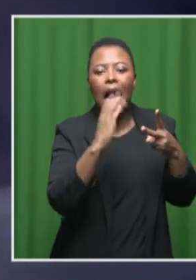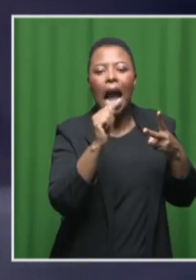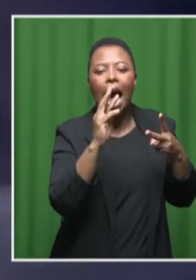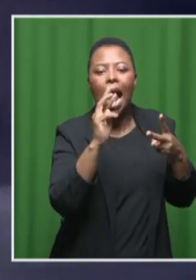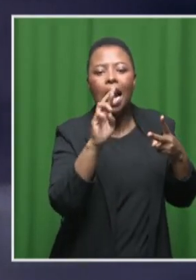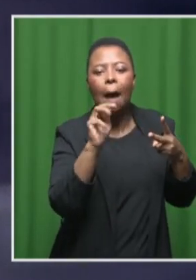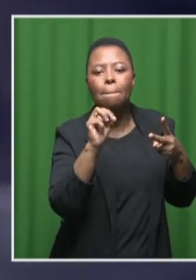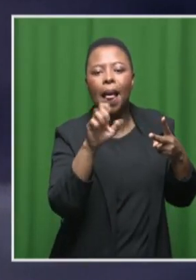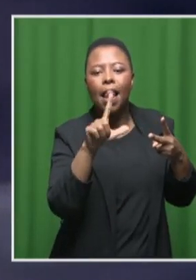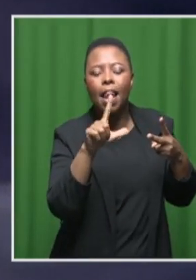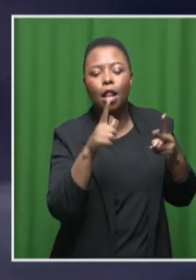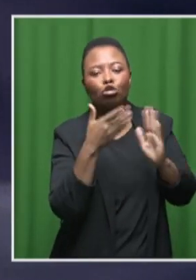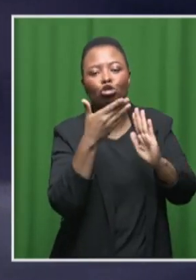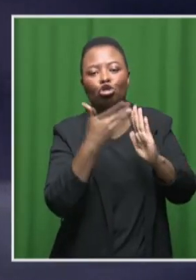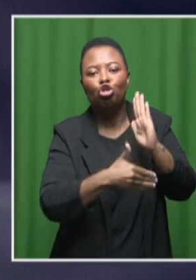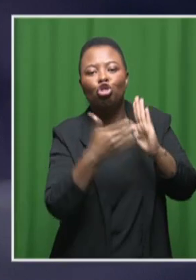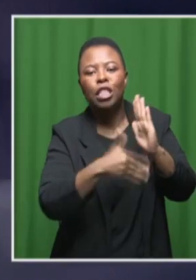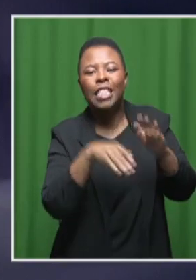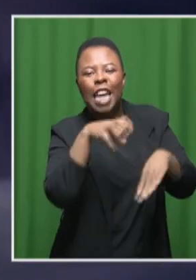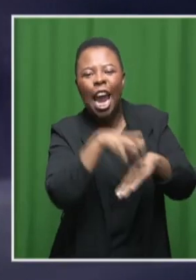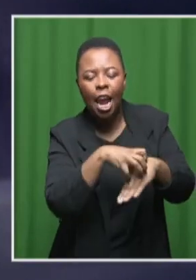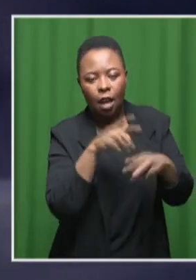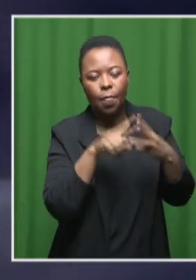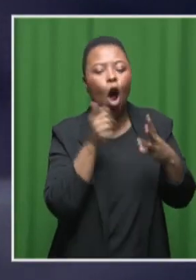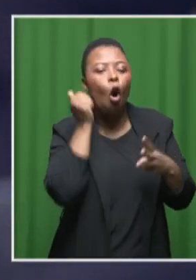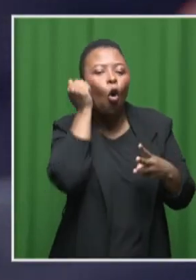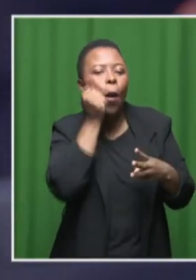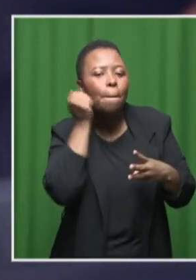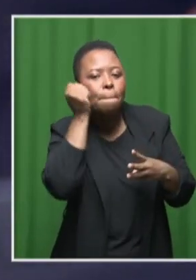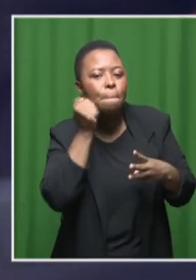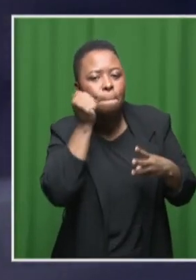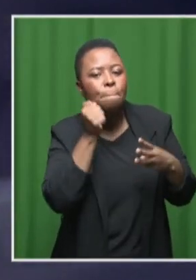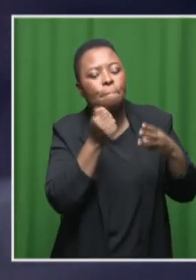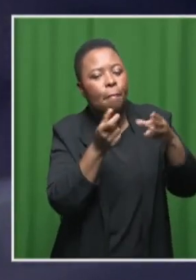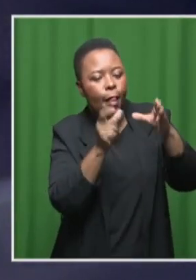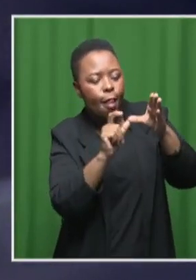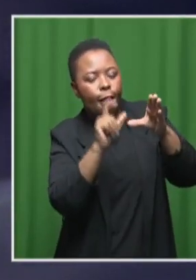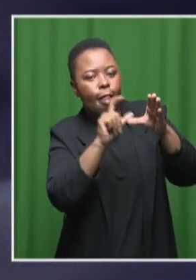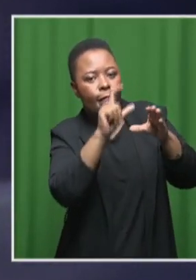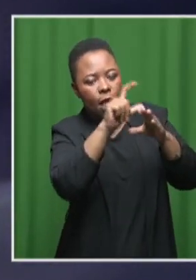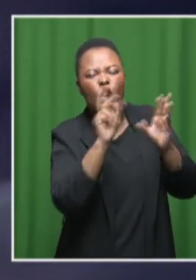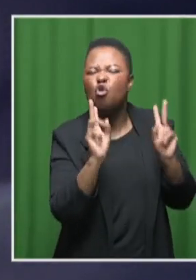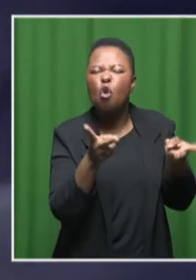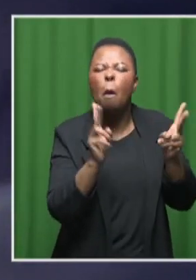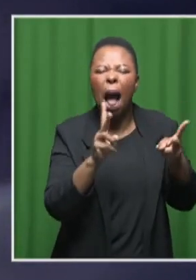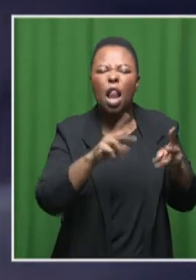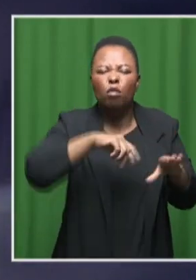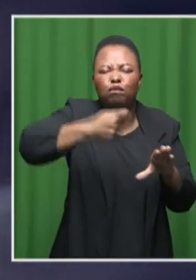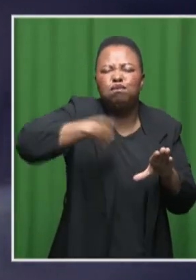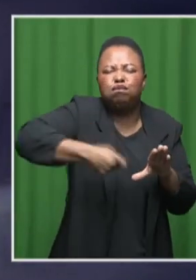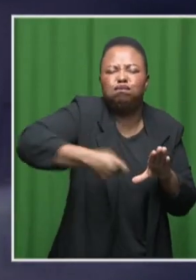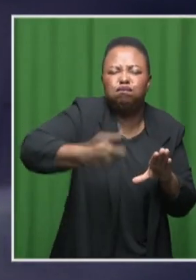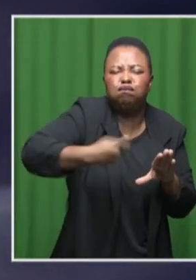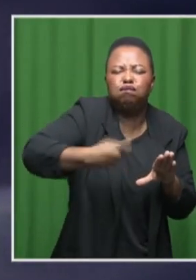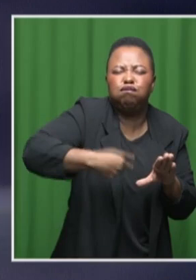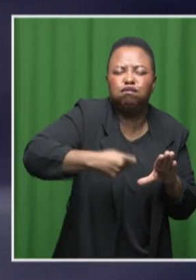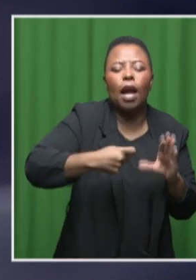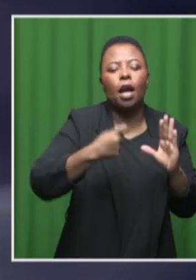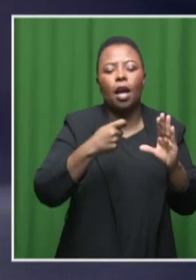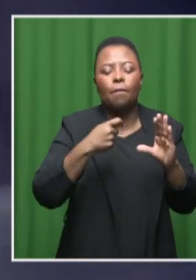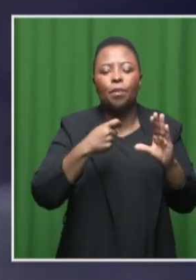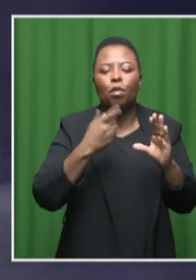then of course my cream. Just normal whipped cream with icing